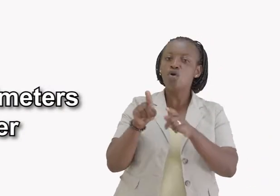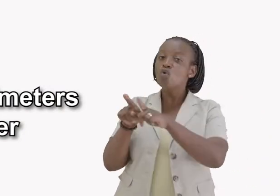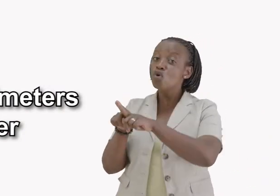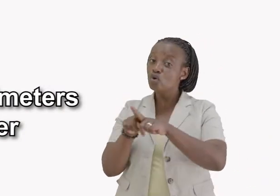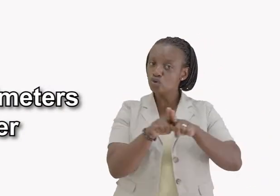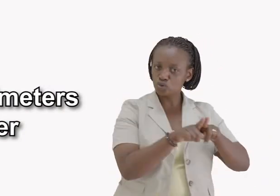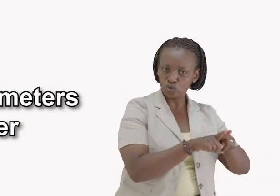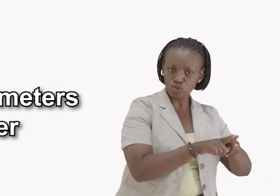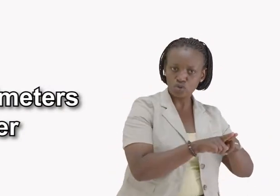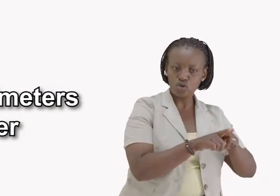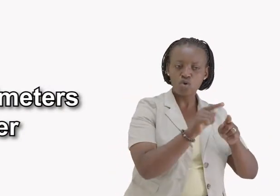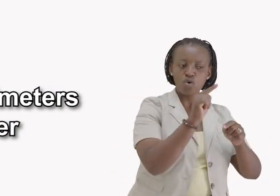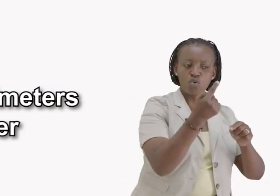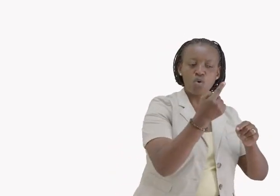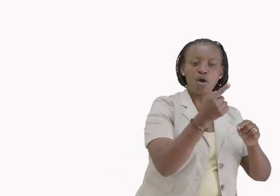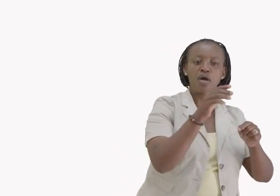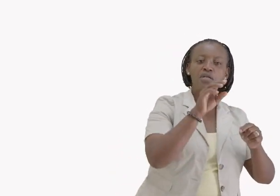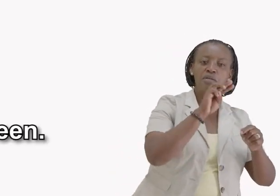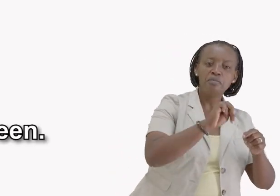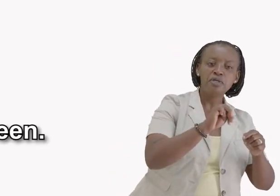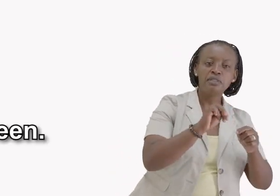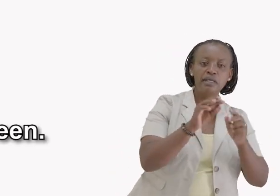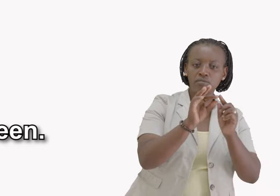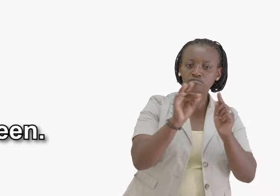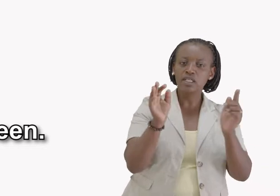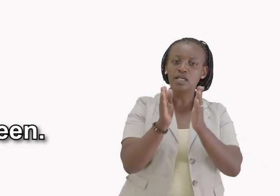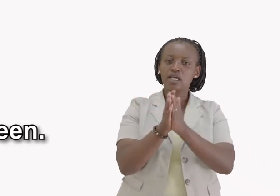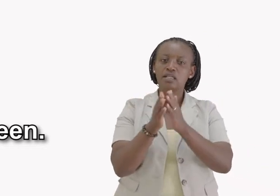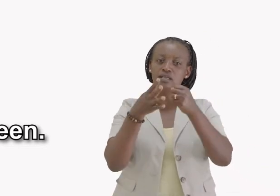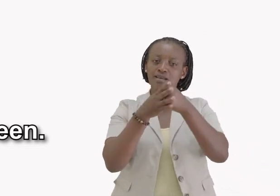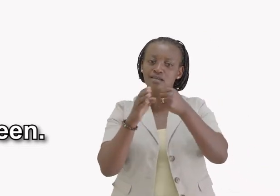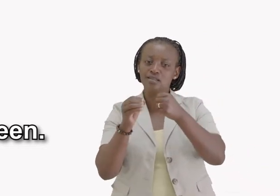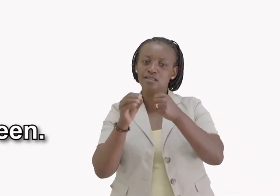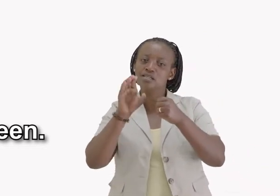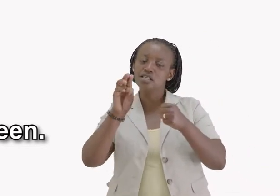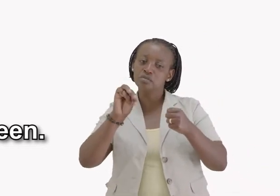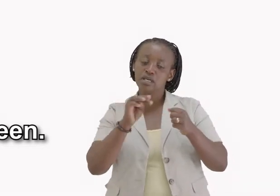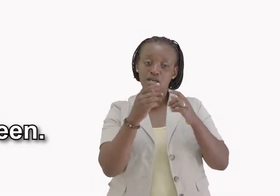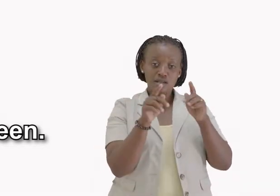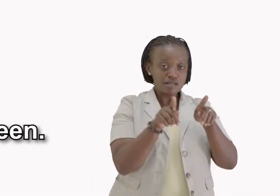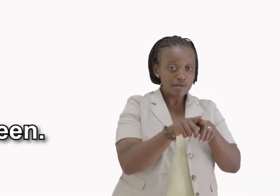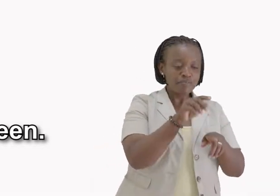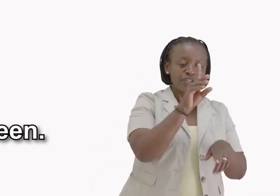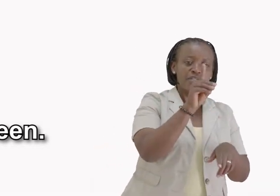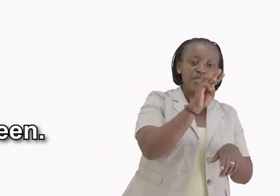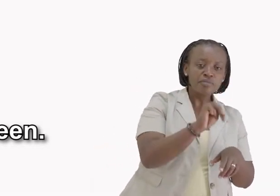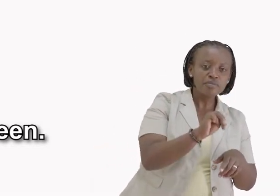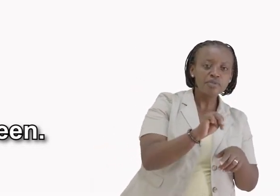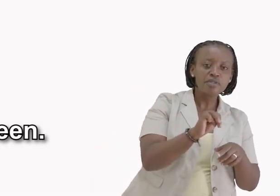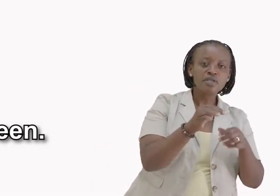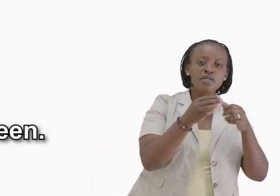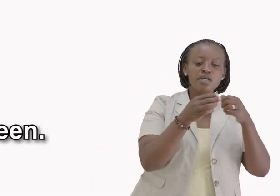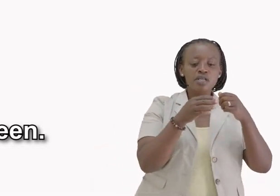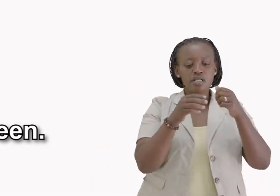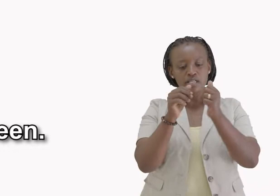centimeters is also 1 meter and 90 centimeters. And in decimeters,